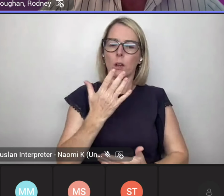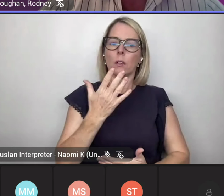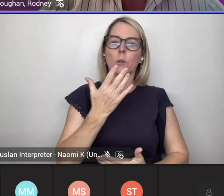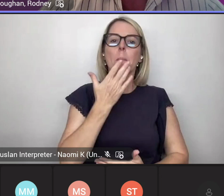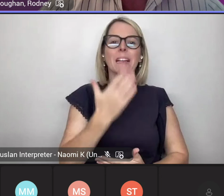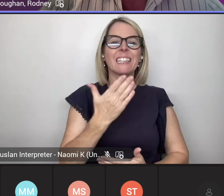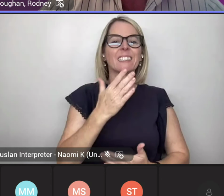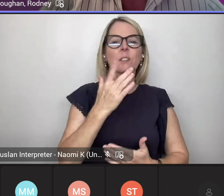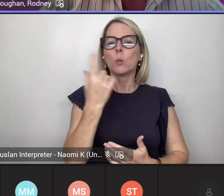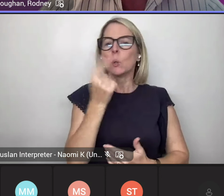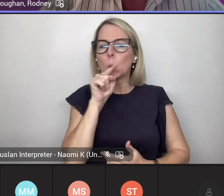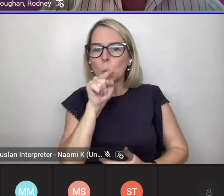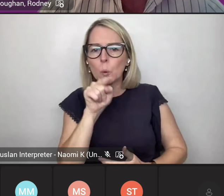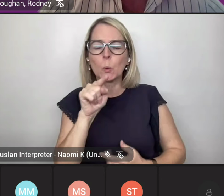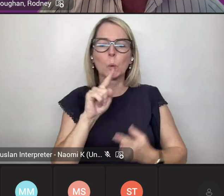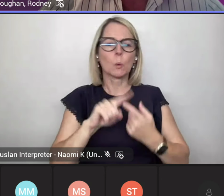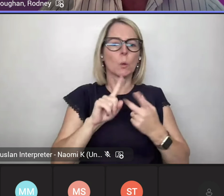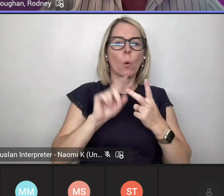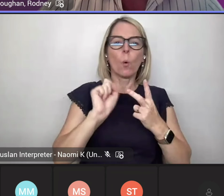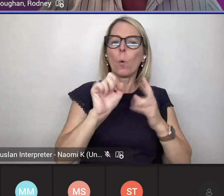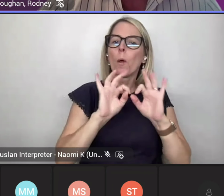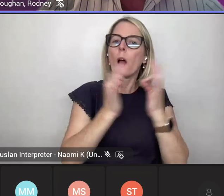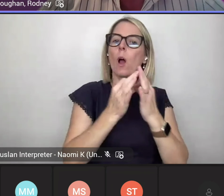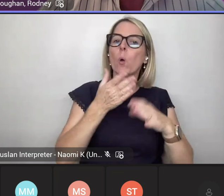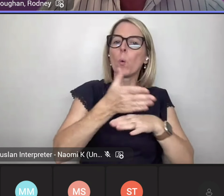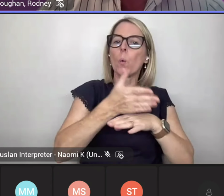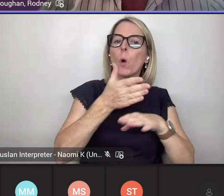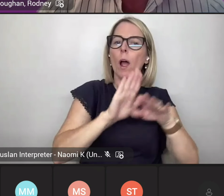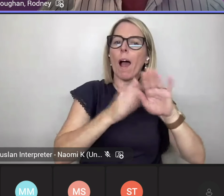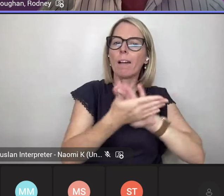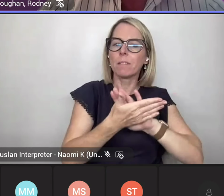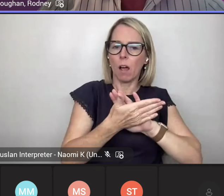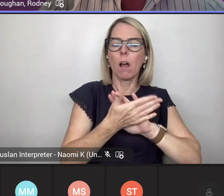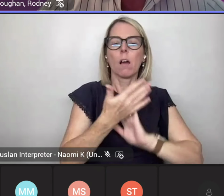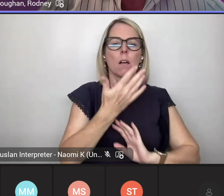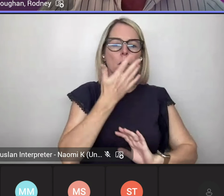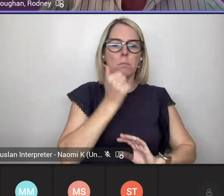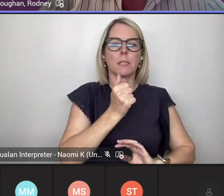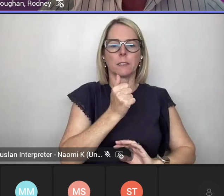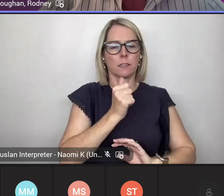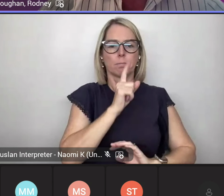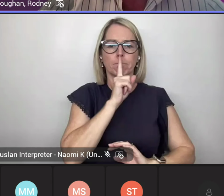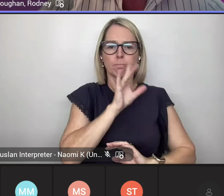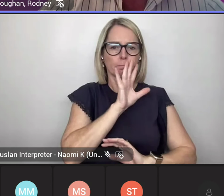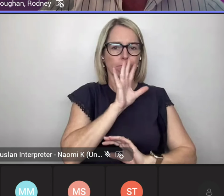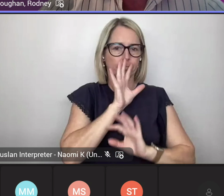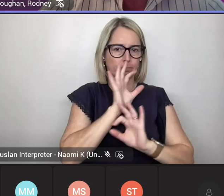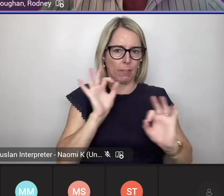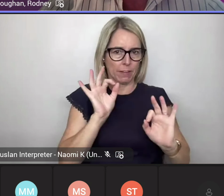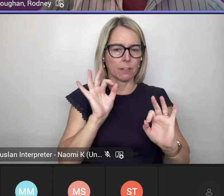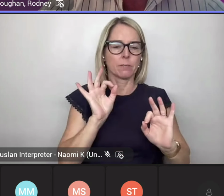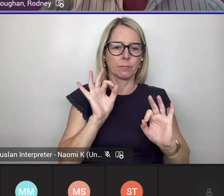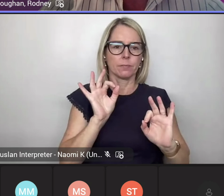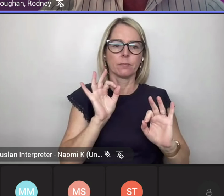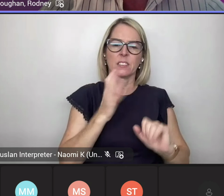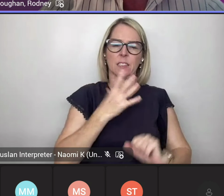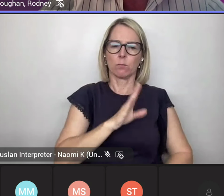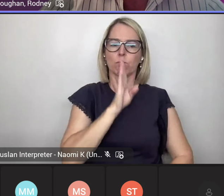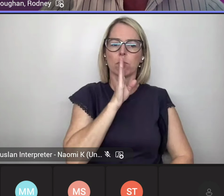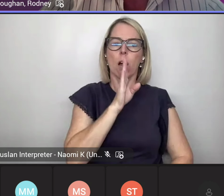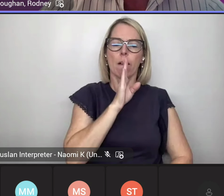are or the organisation you are describing. During this session, please do not share